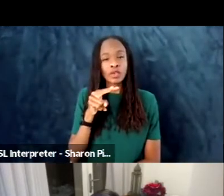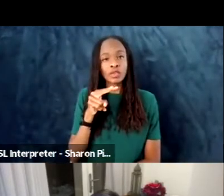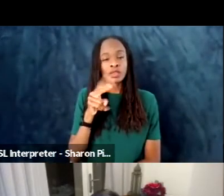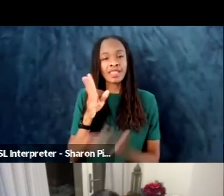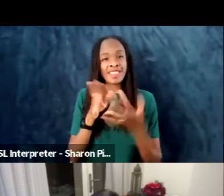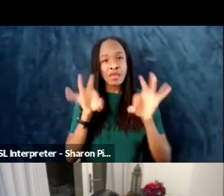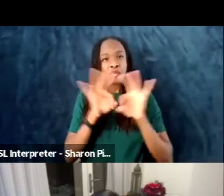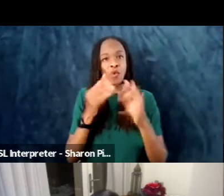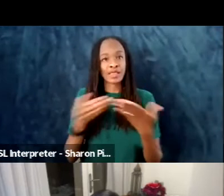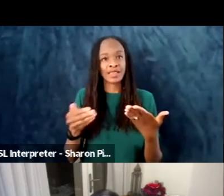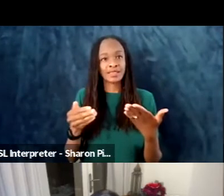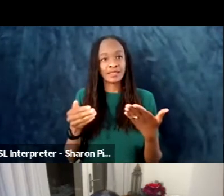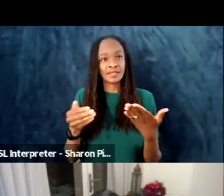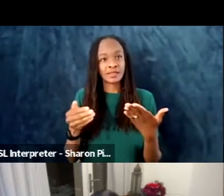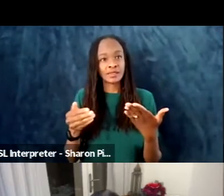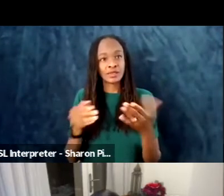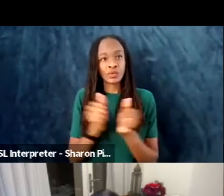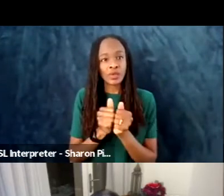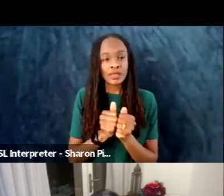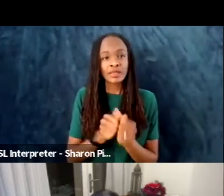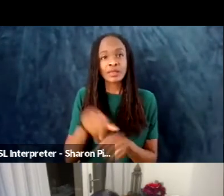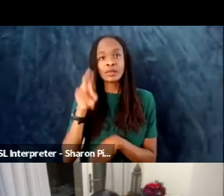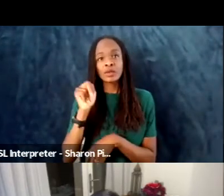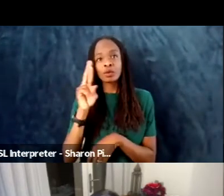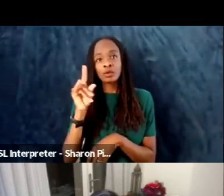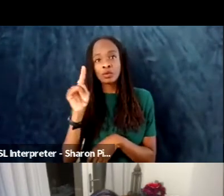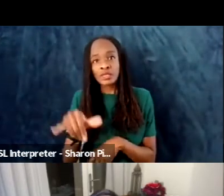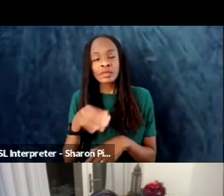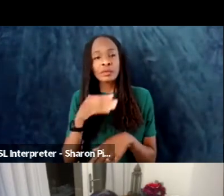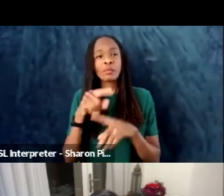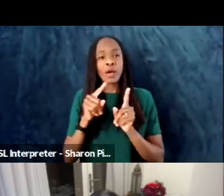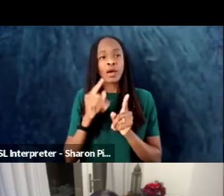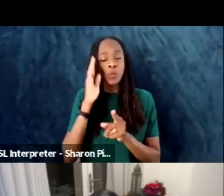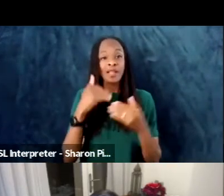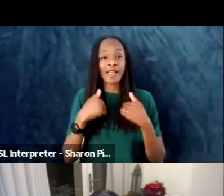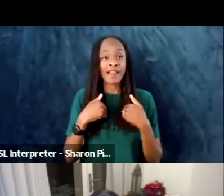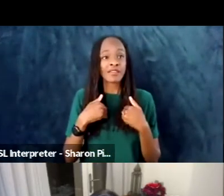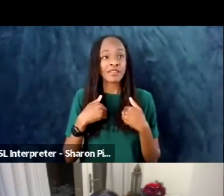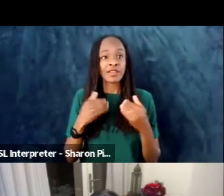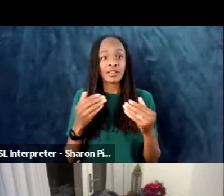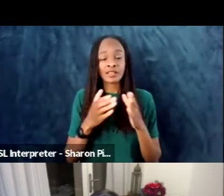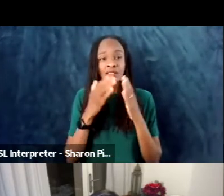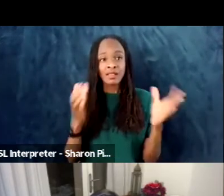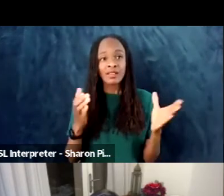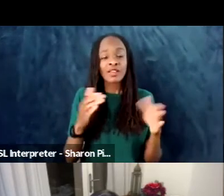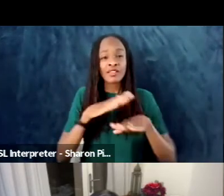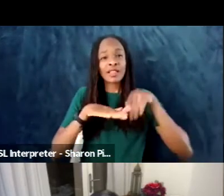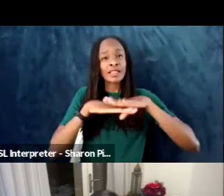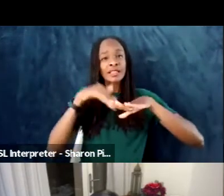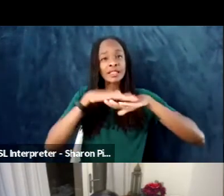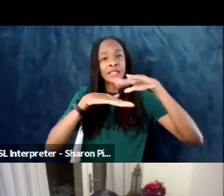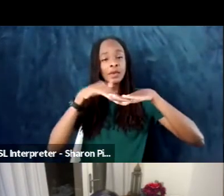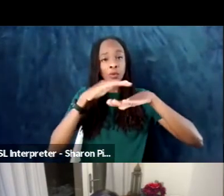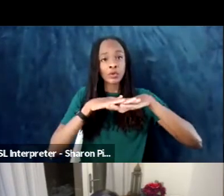important things of nudity, about obesity, but there will be a lot of gray areas. Gray areas can only be